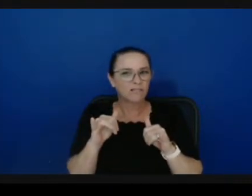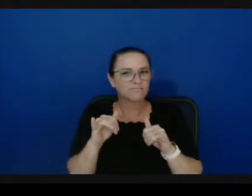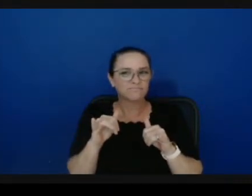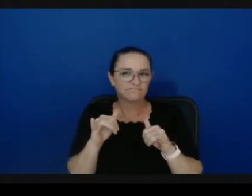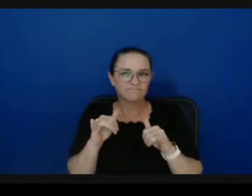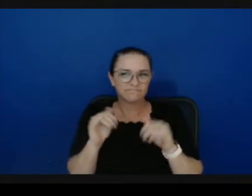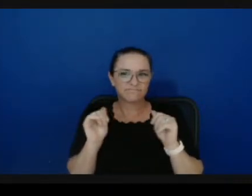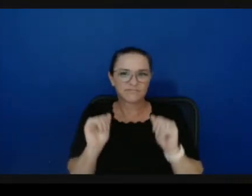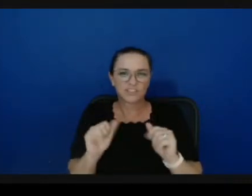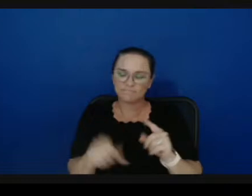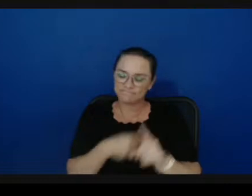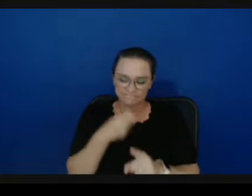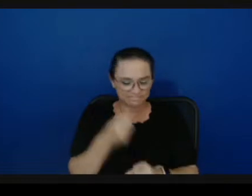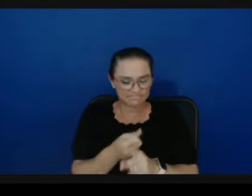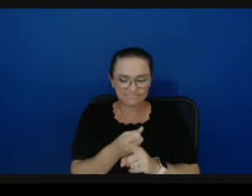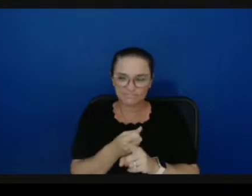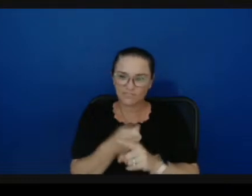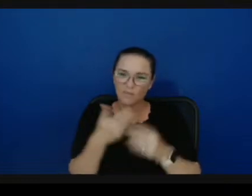where we lost a bunch more.